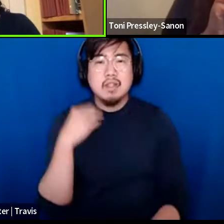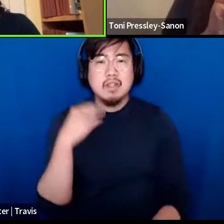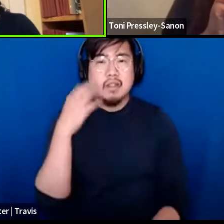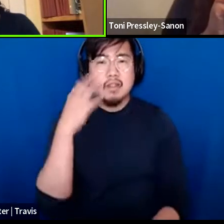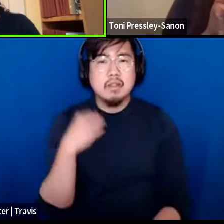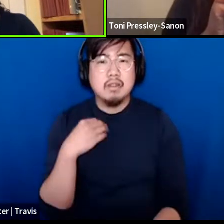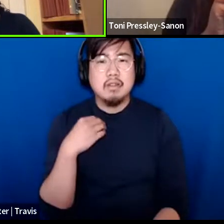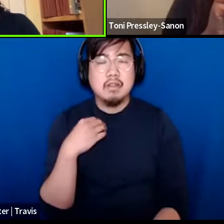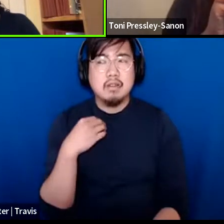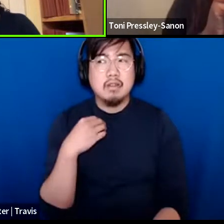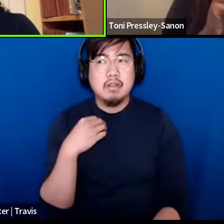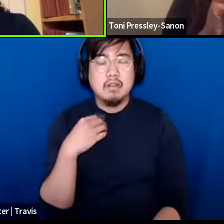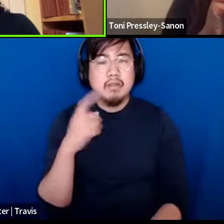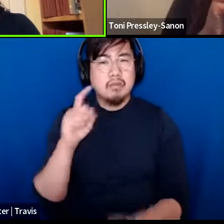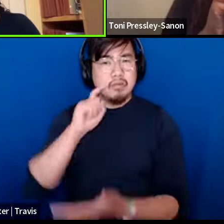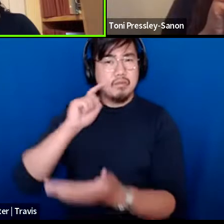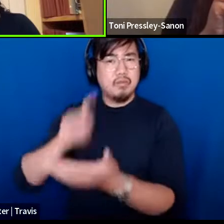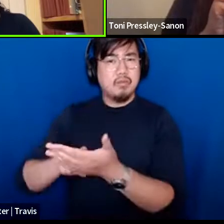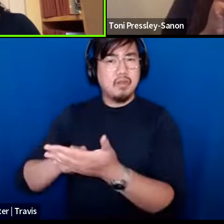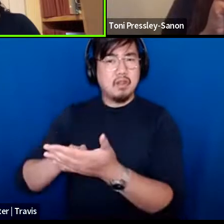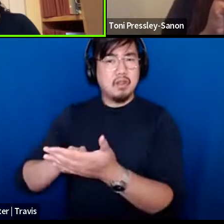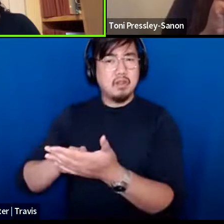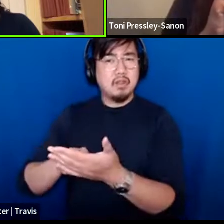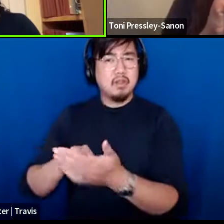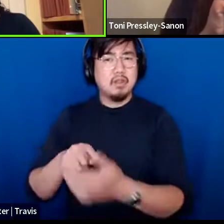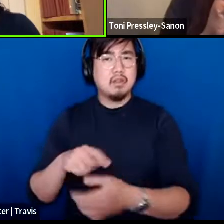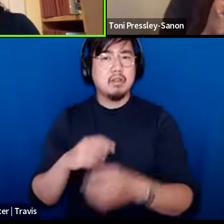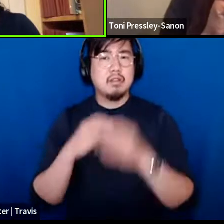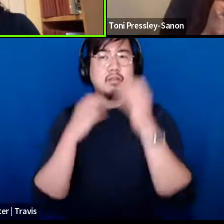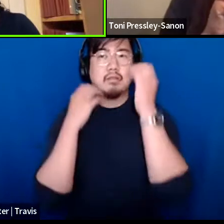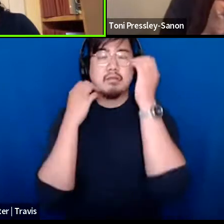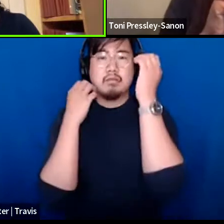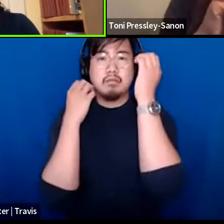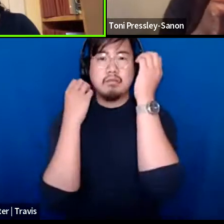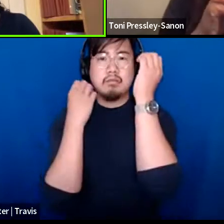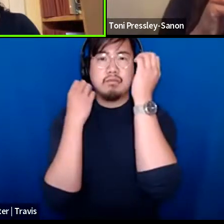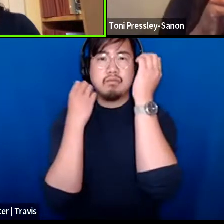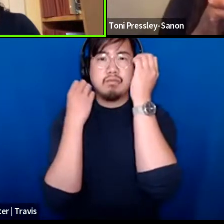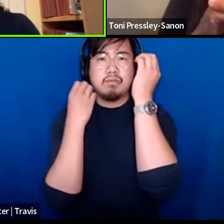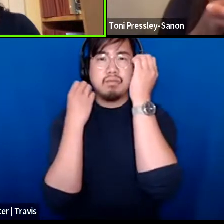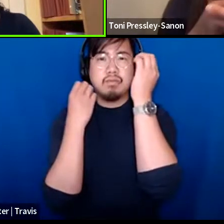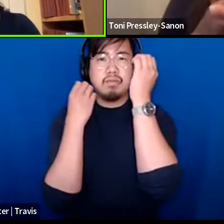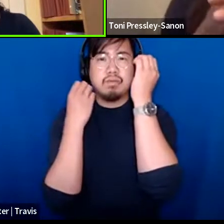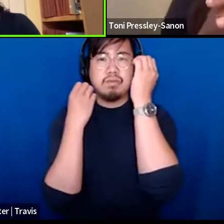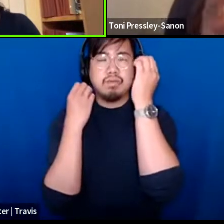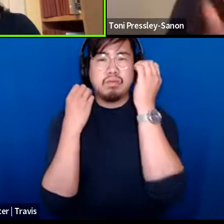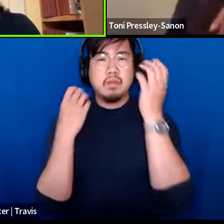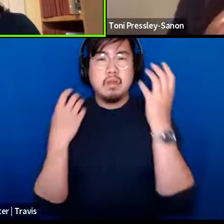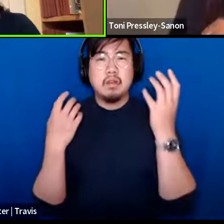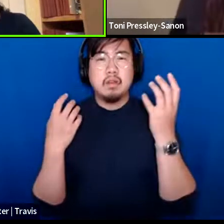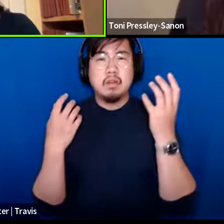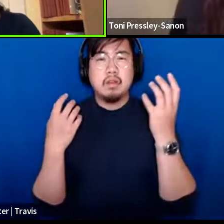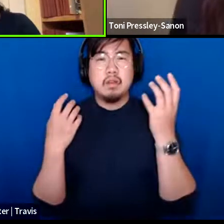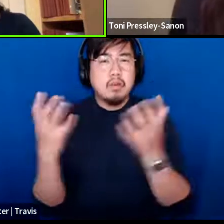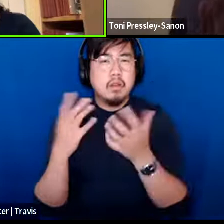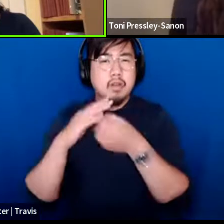to witness, to digest so much oppression and yet